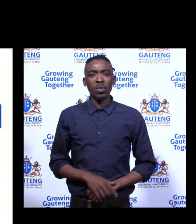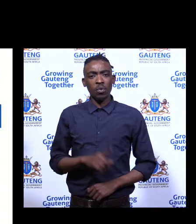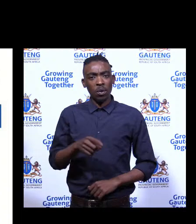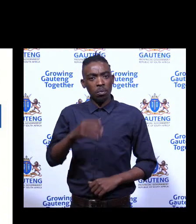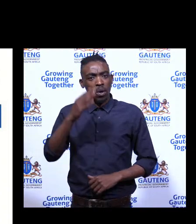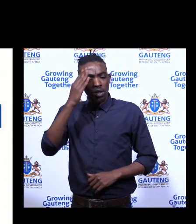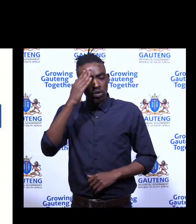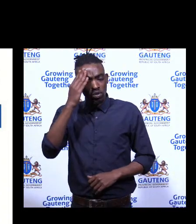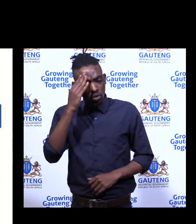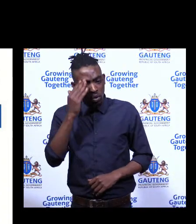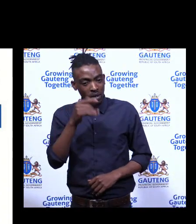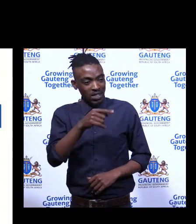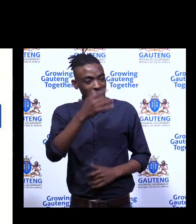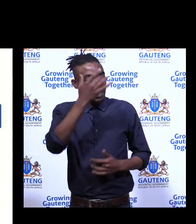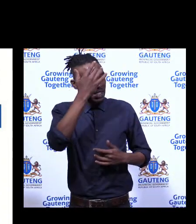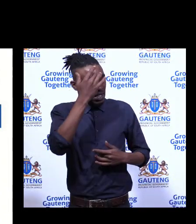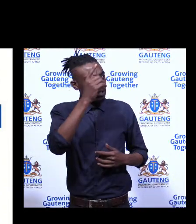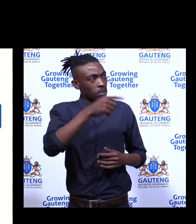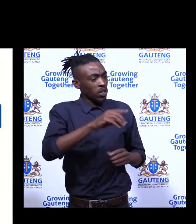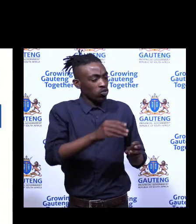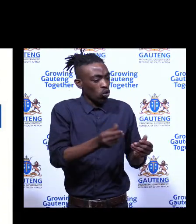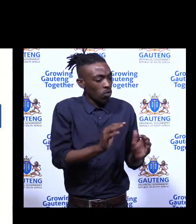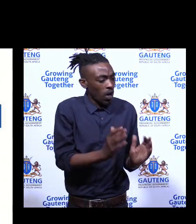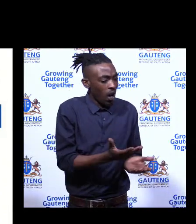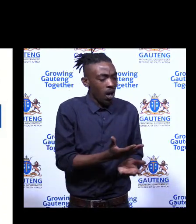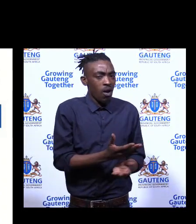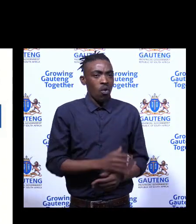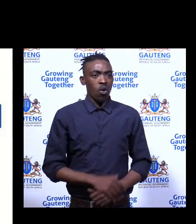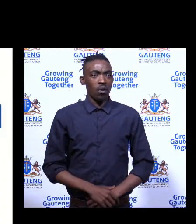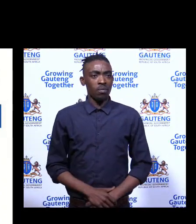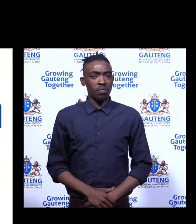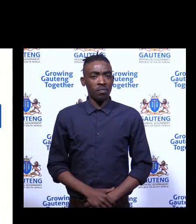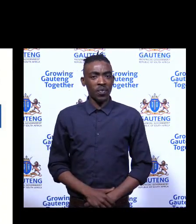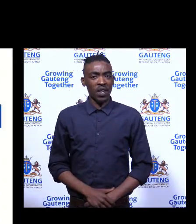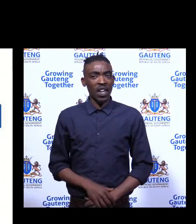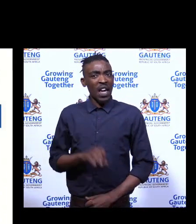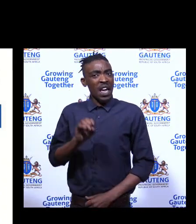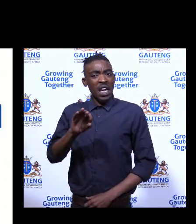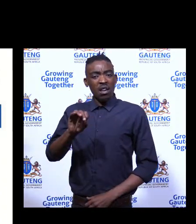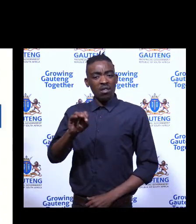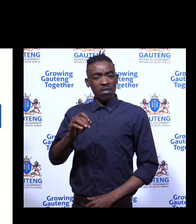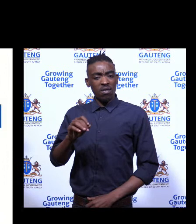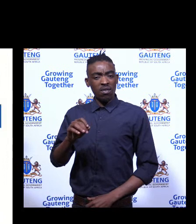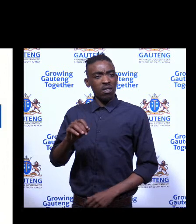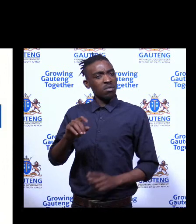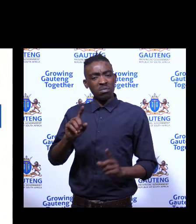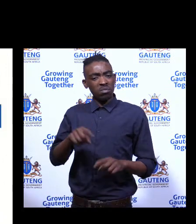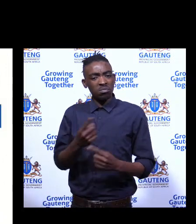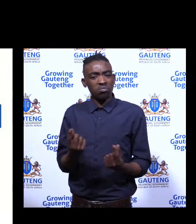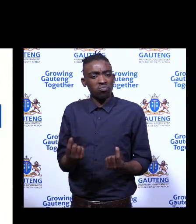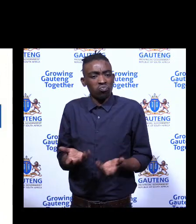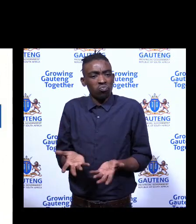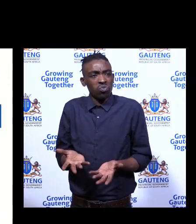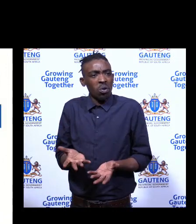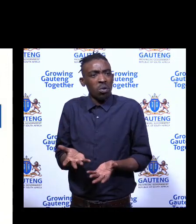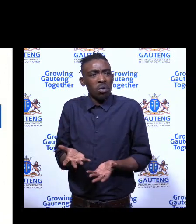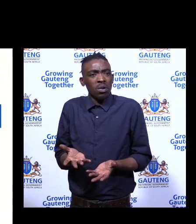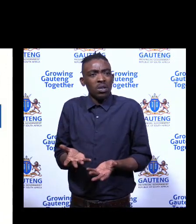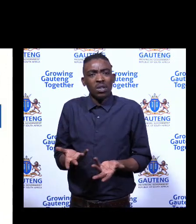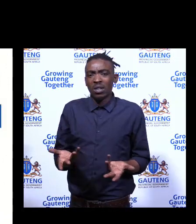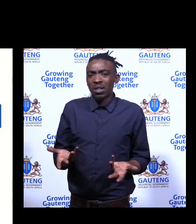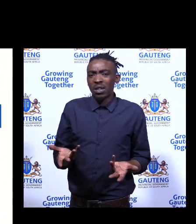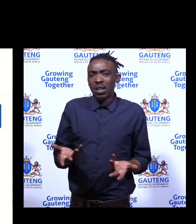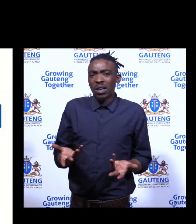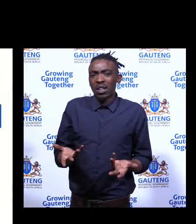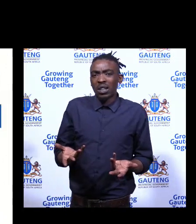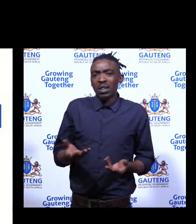another positive case. And we can't do that if our primary healthcare facilities are not